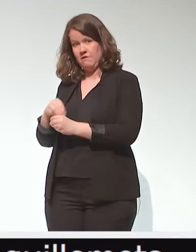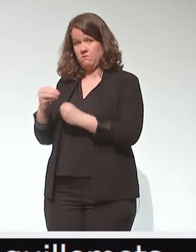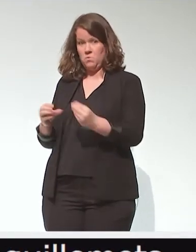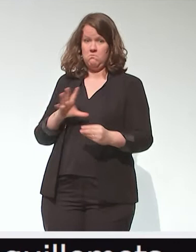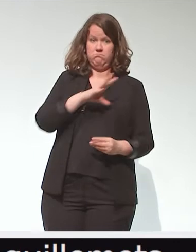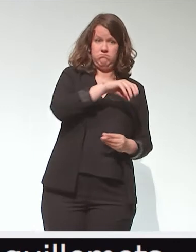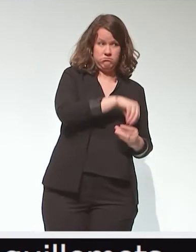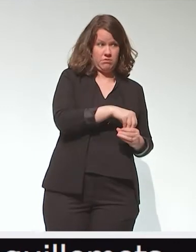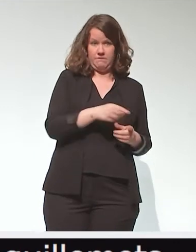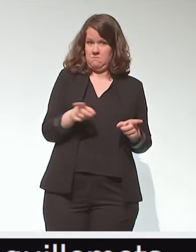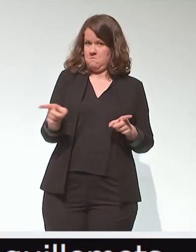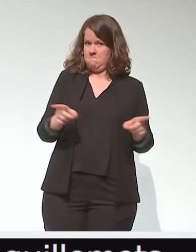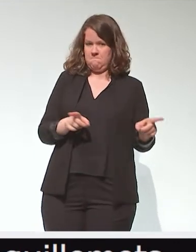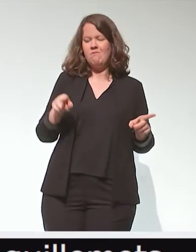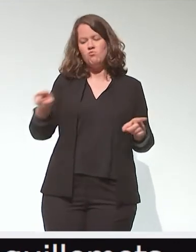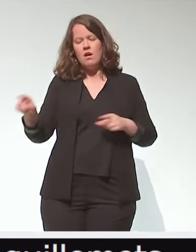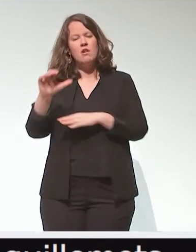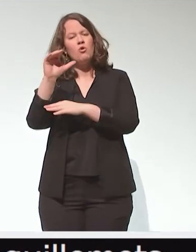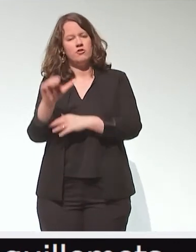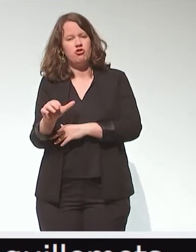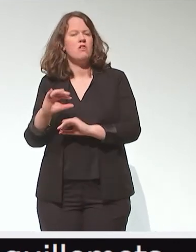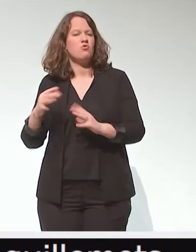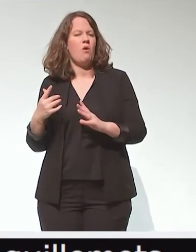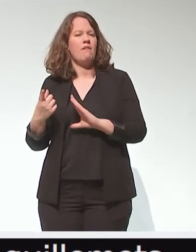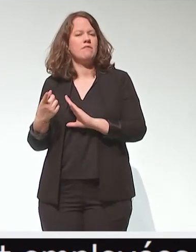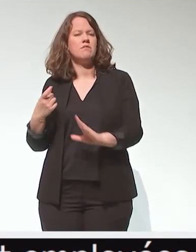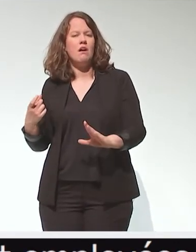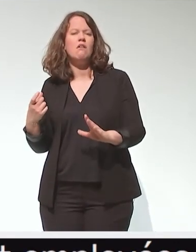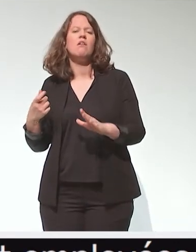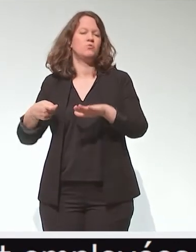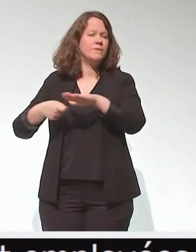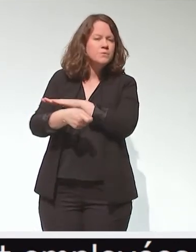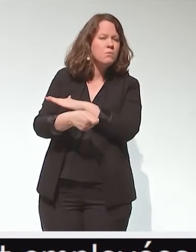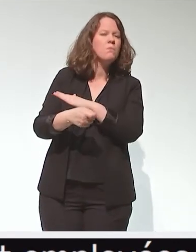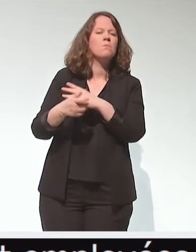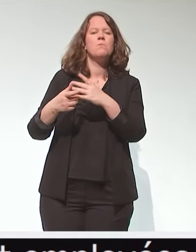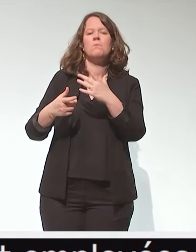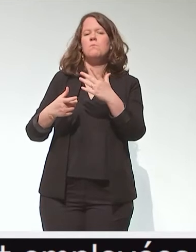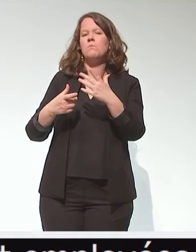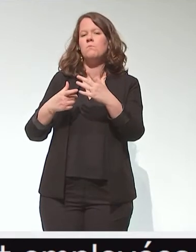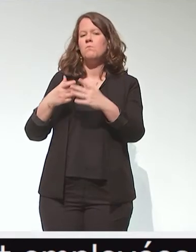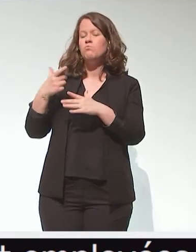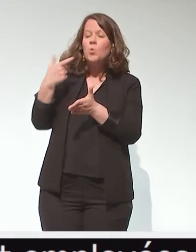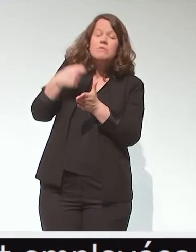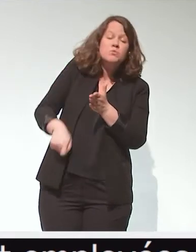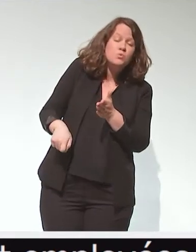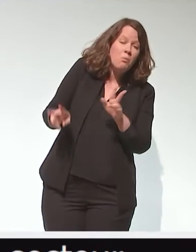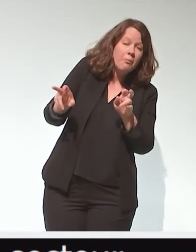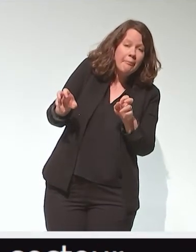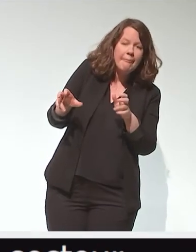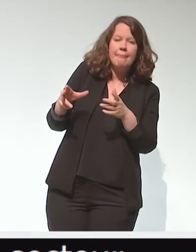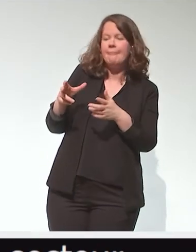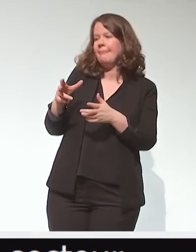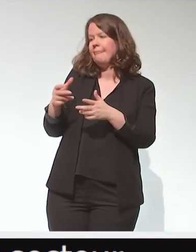wage subsidies, work assistance, transportation subsidies, contributions to adapt